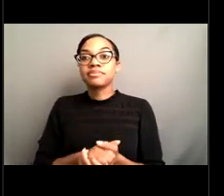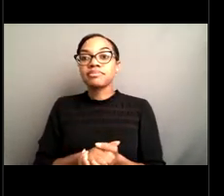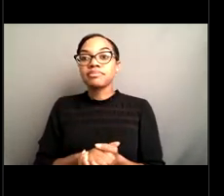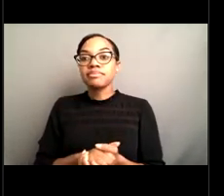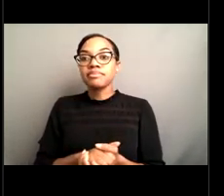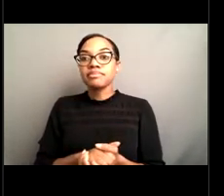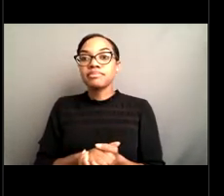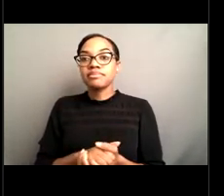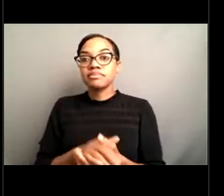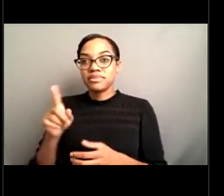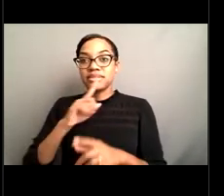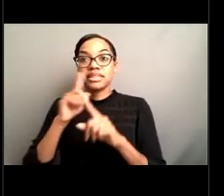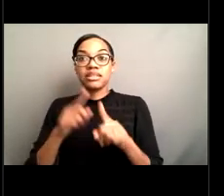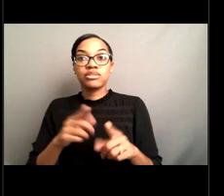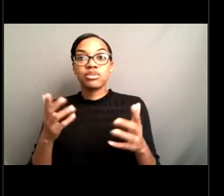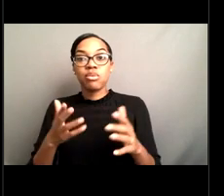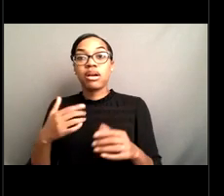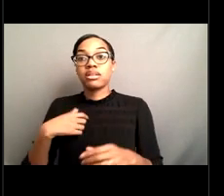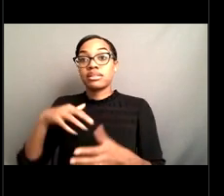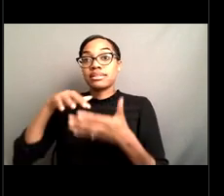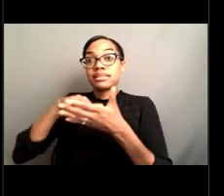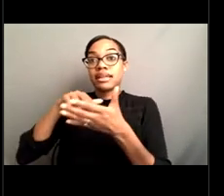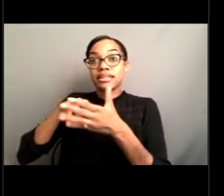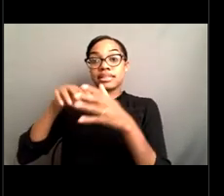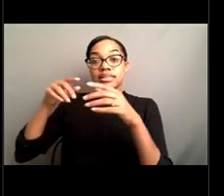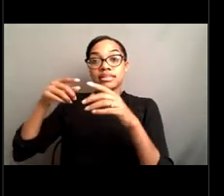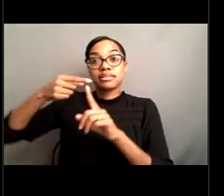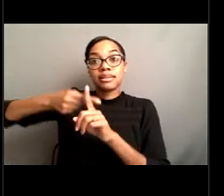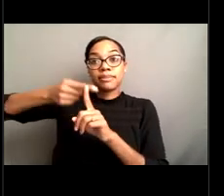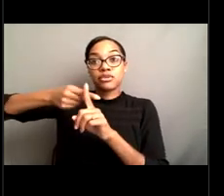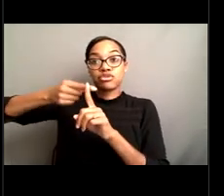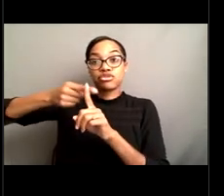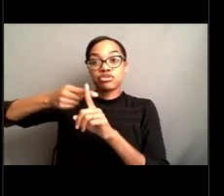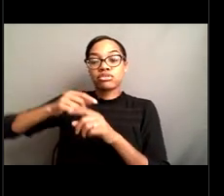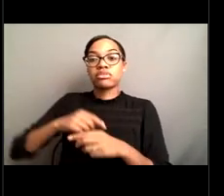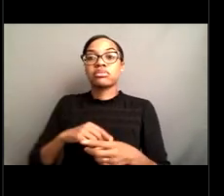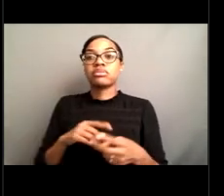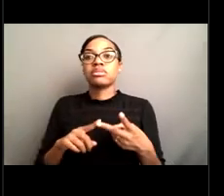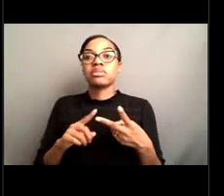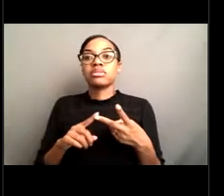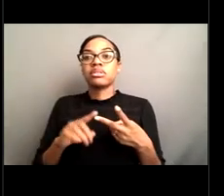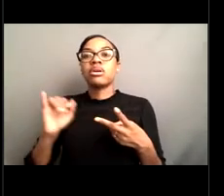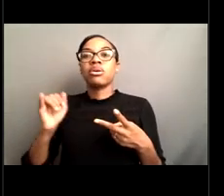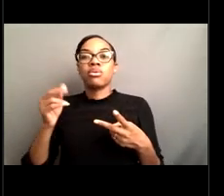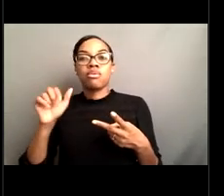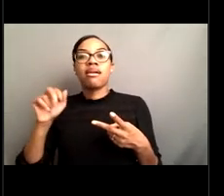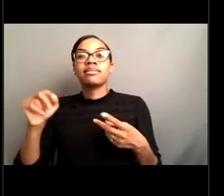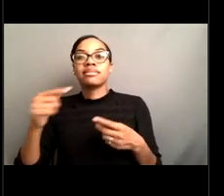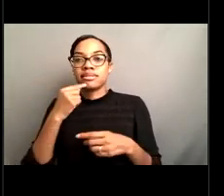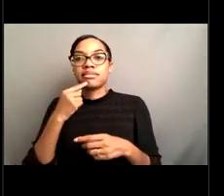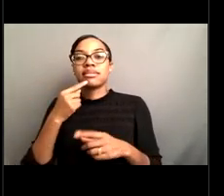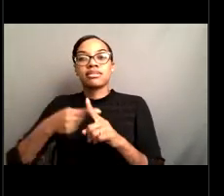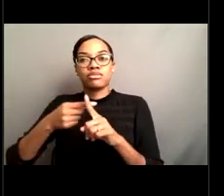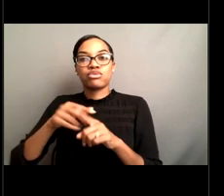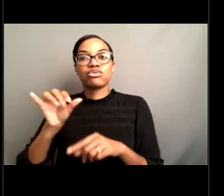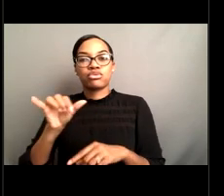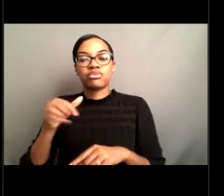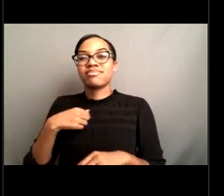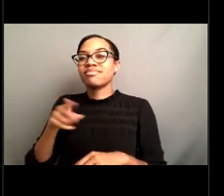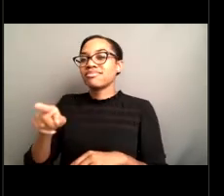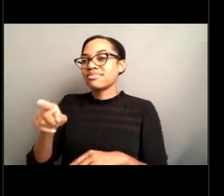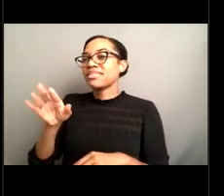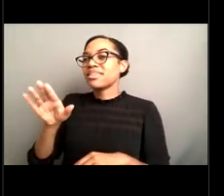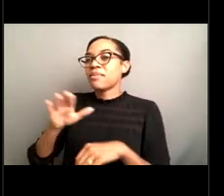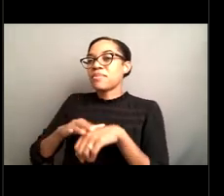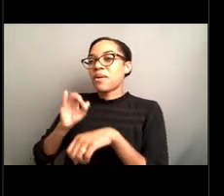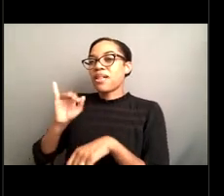Sloan thinks temperature, and so does Juan. I have to give a special shout out to Juan, because Juan